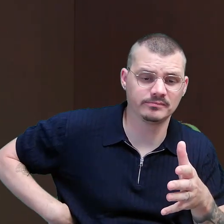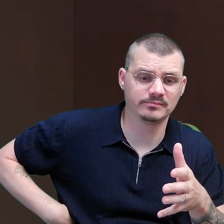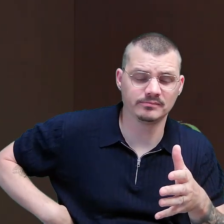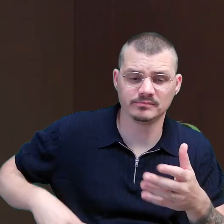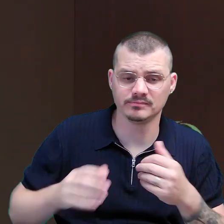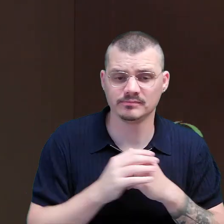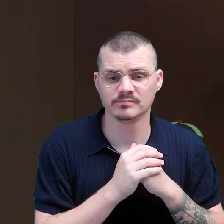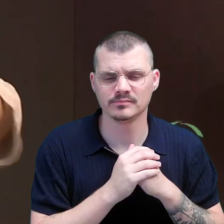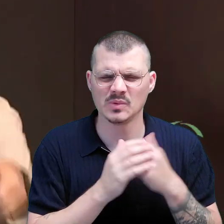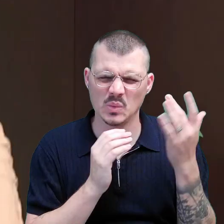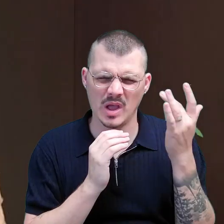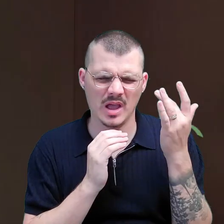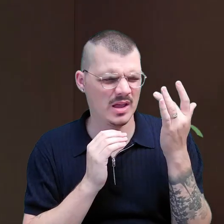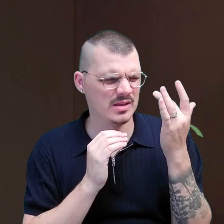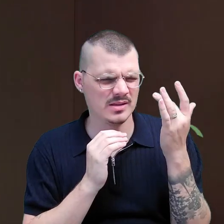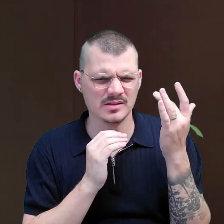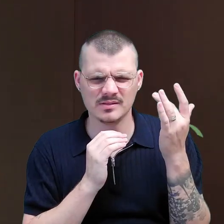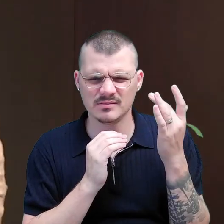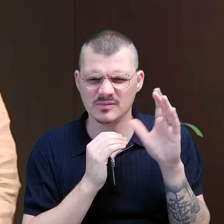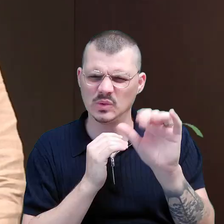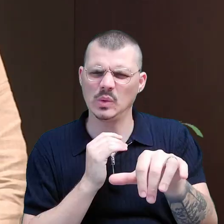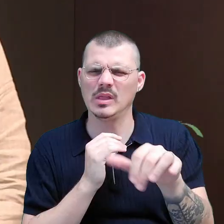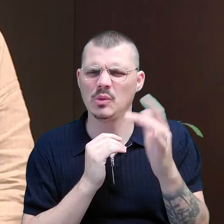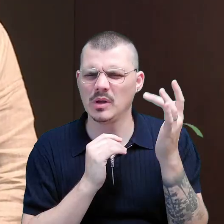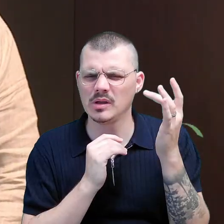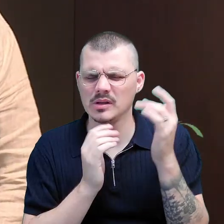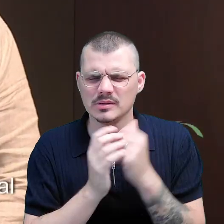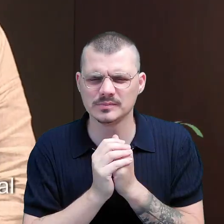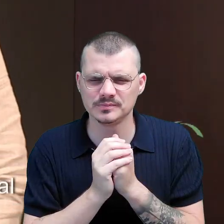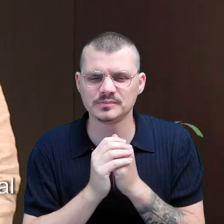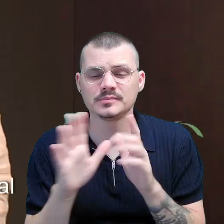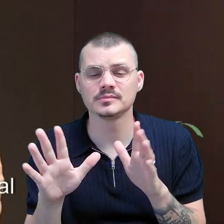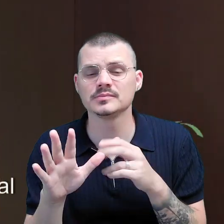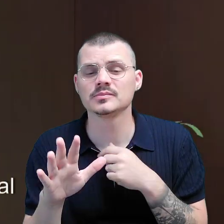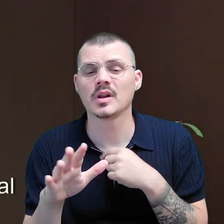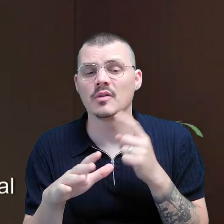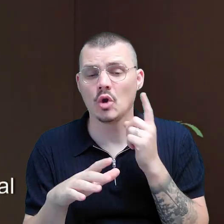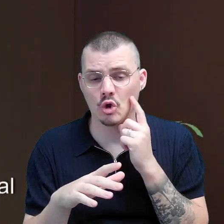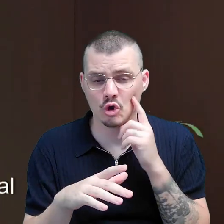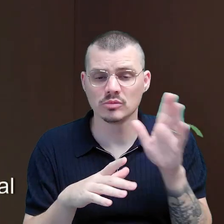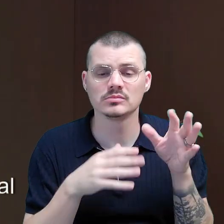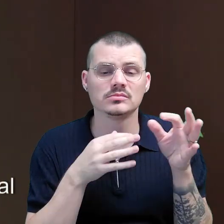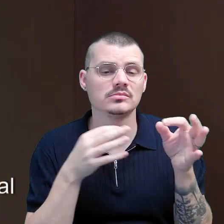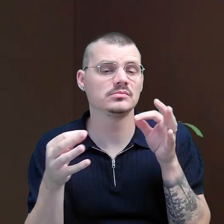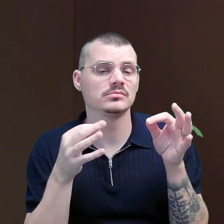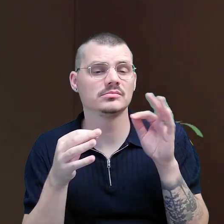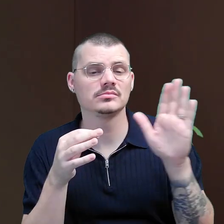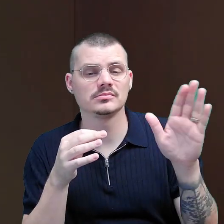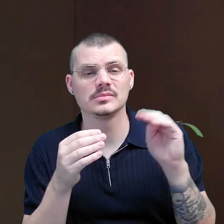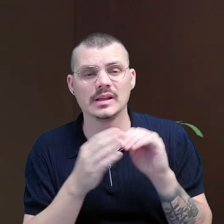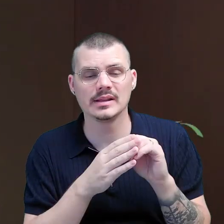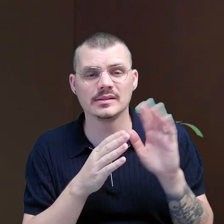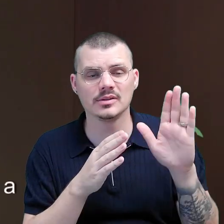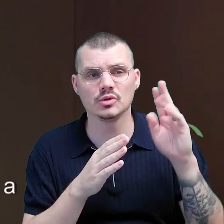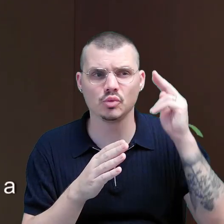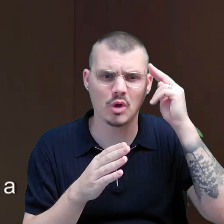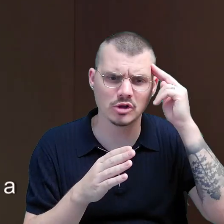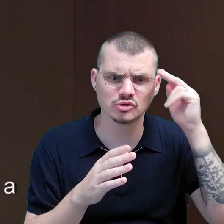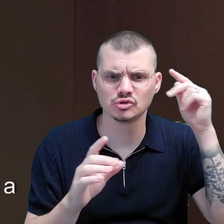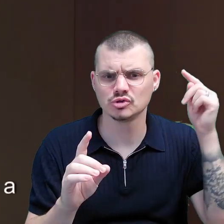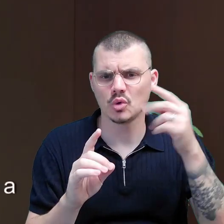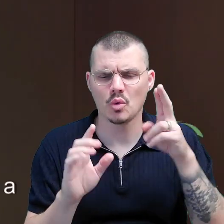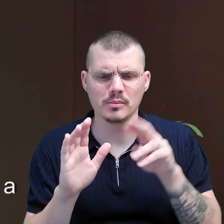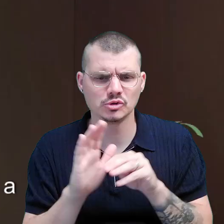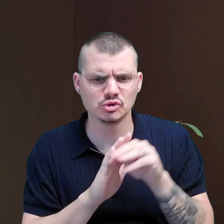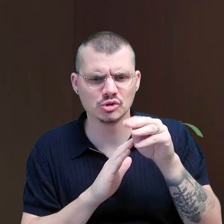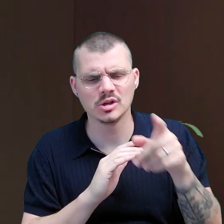back. Why do people do that? Well, I've heard that described in neurological or maturity terms. Well, they just